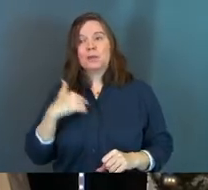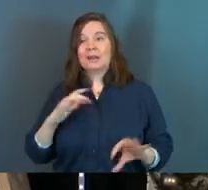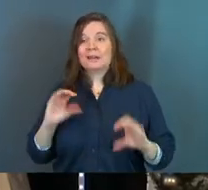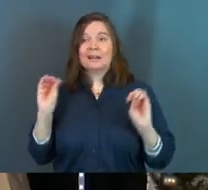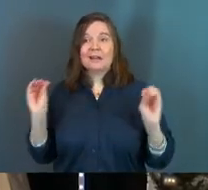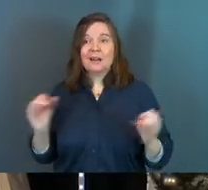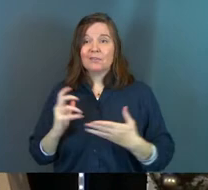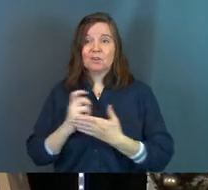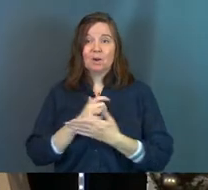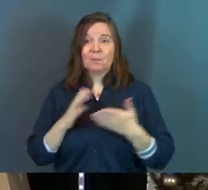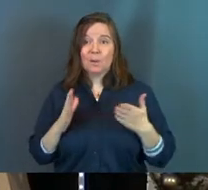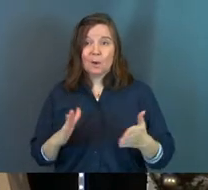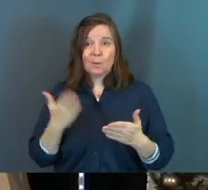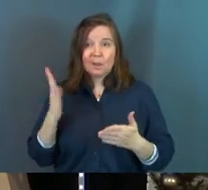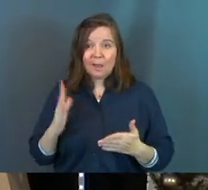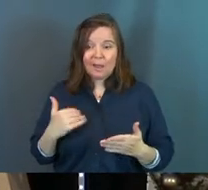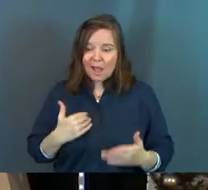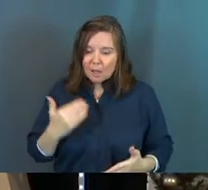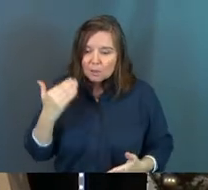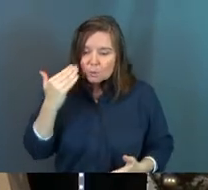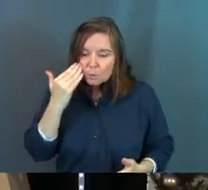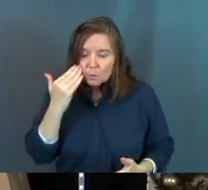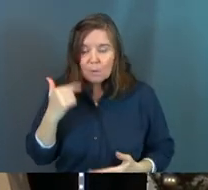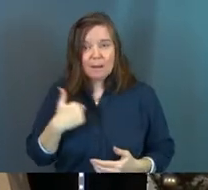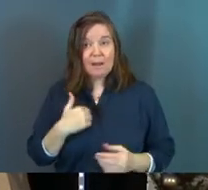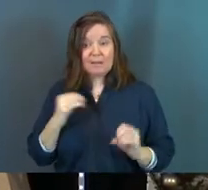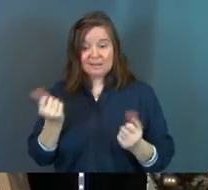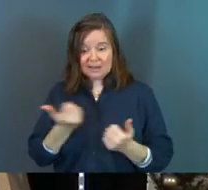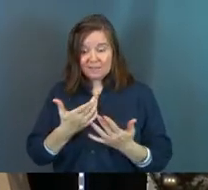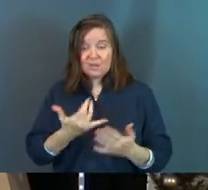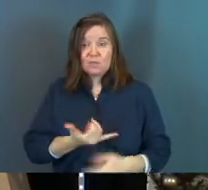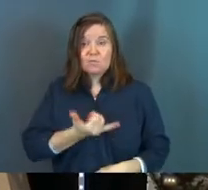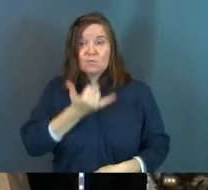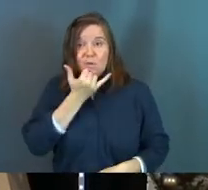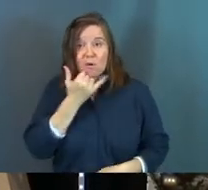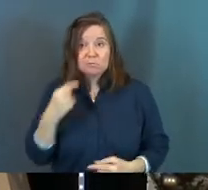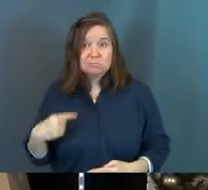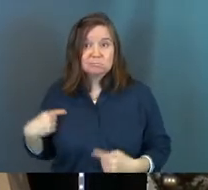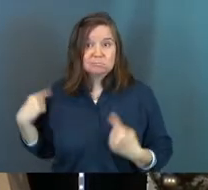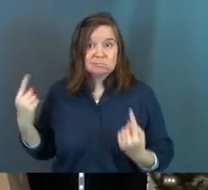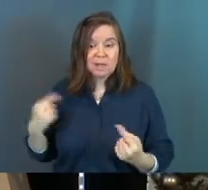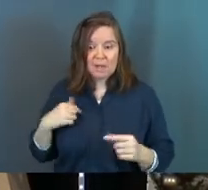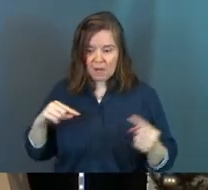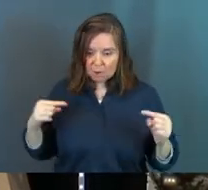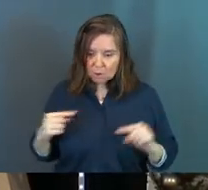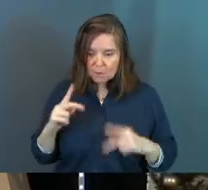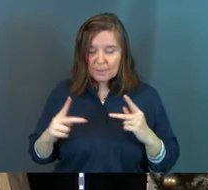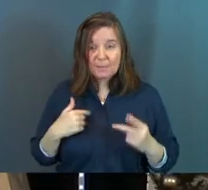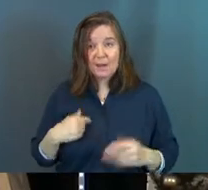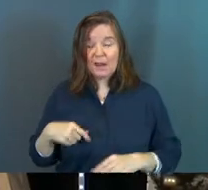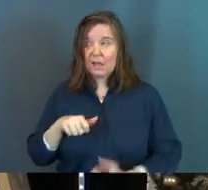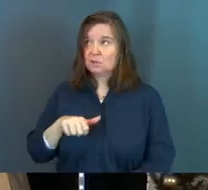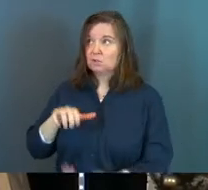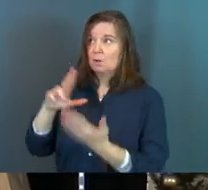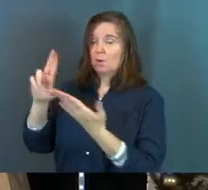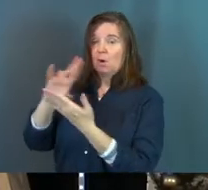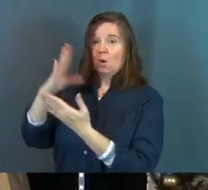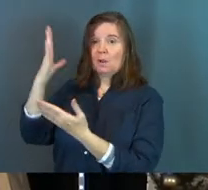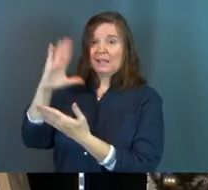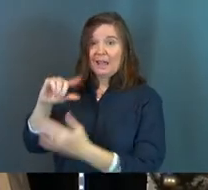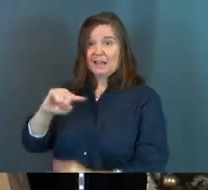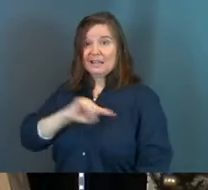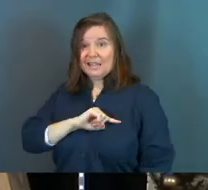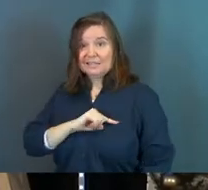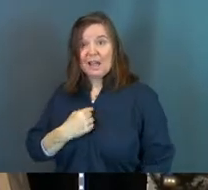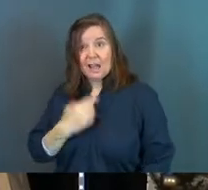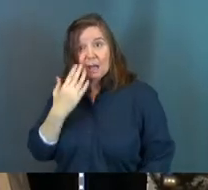done nothing to earn my way with God. I knew that I had done everything wrong and that I had hurt people and that I stood before a holy God